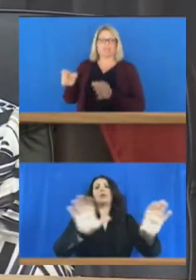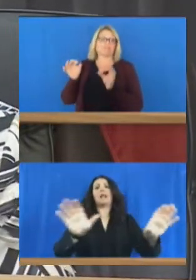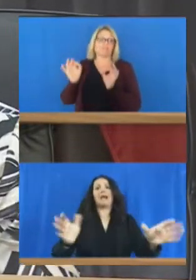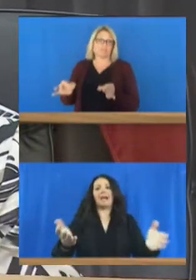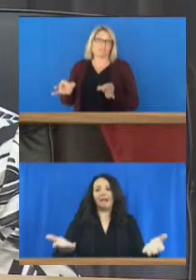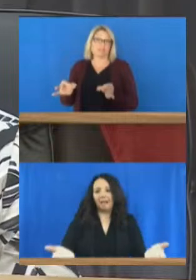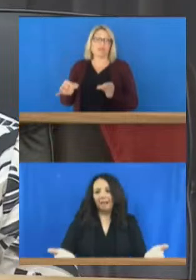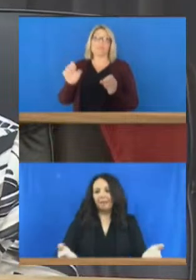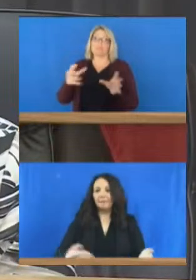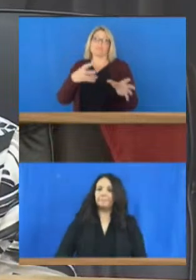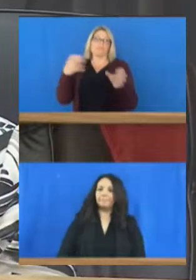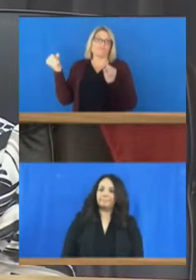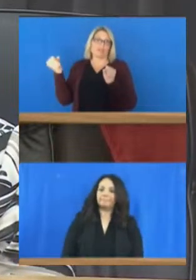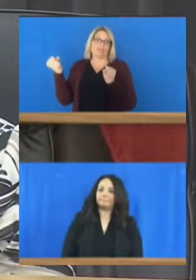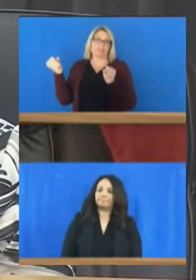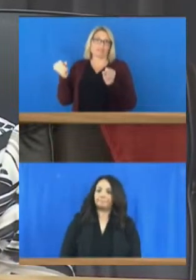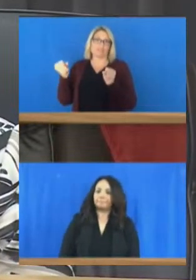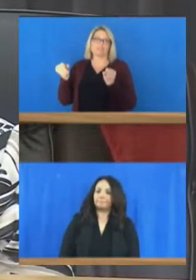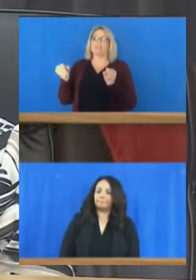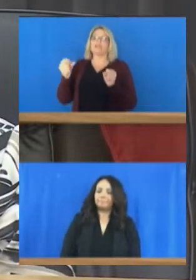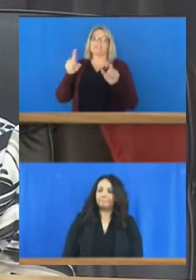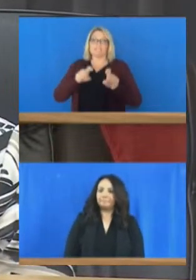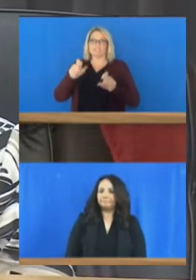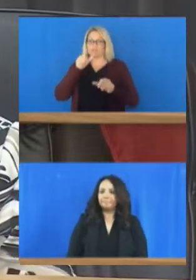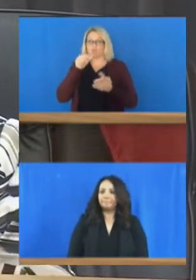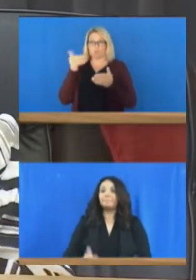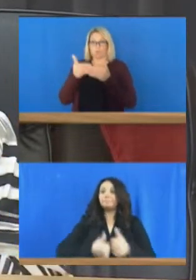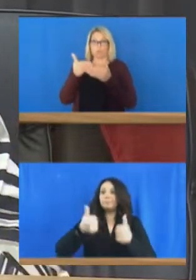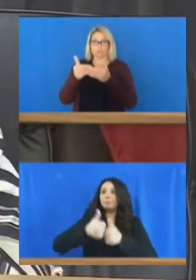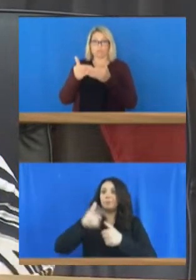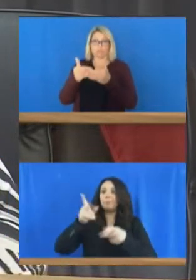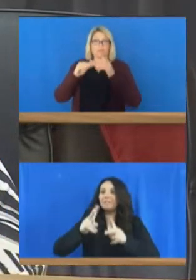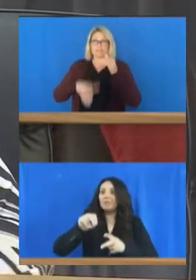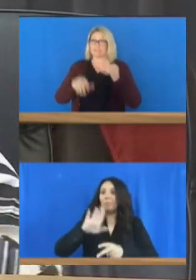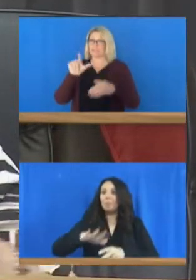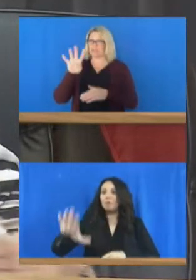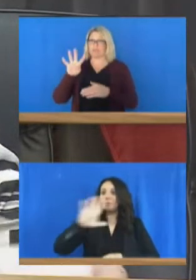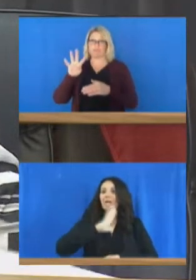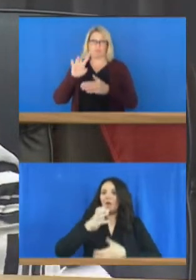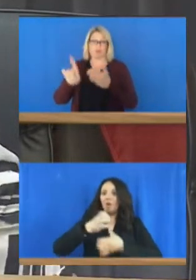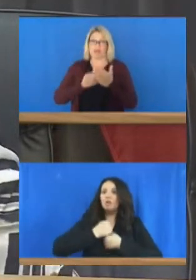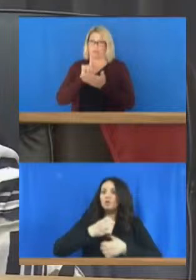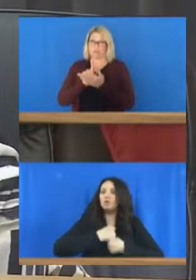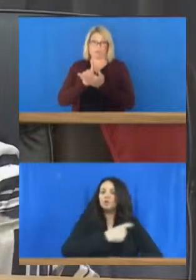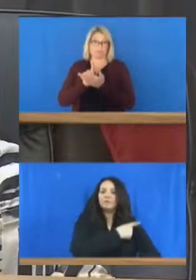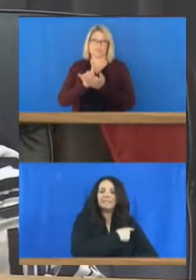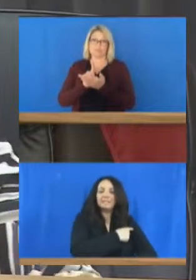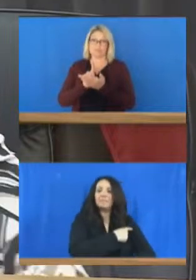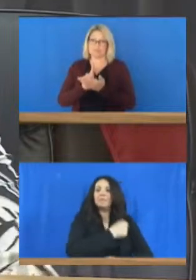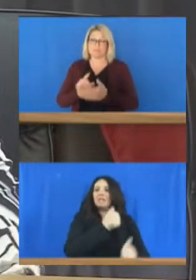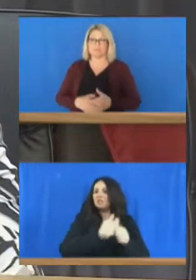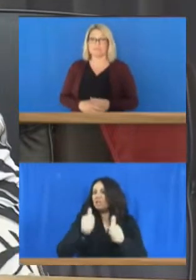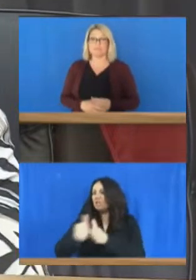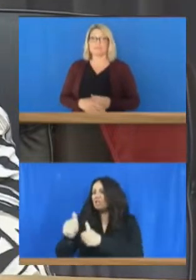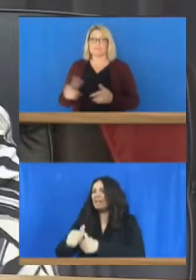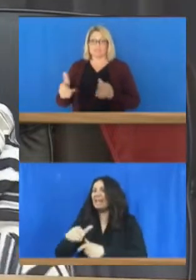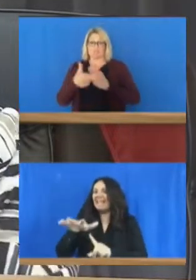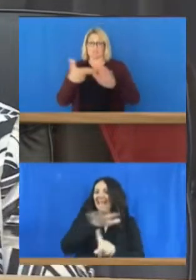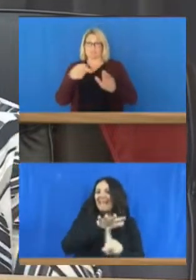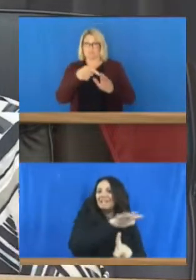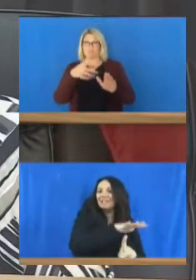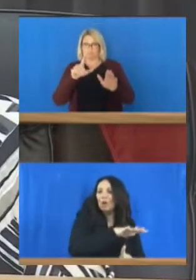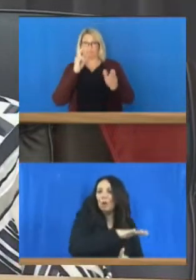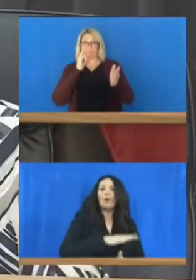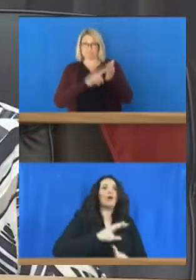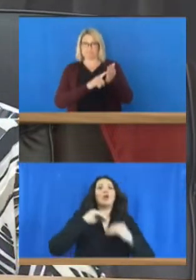is hope on this spring day. We need everyone to stay focused and to help us limit the spread of COVID-19 and get vaccinated. And